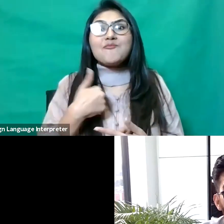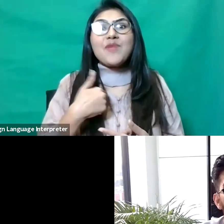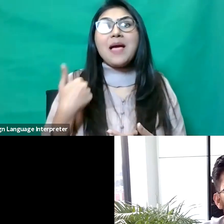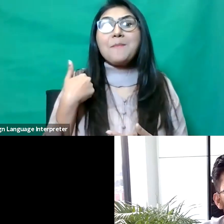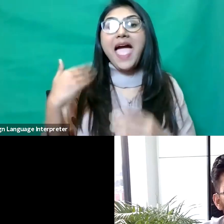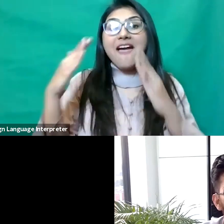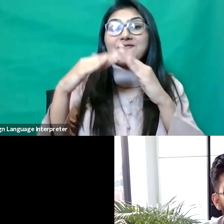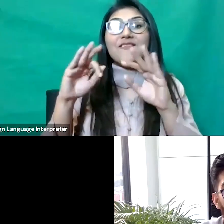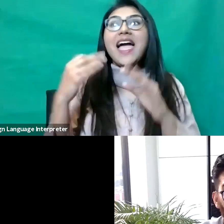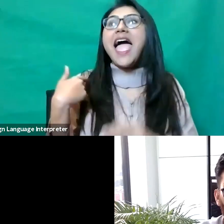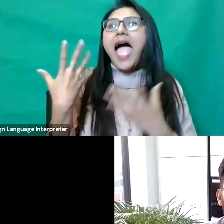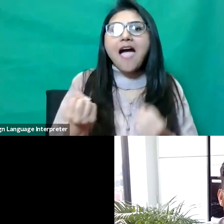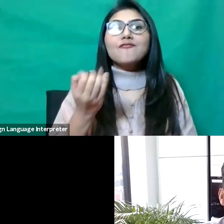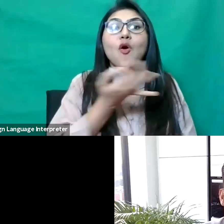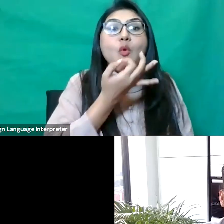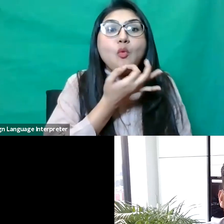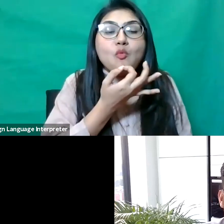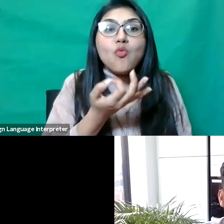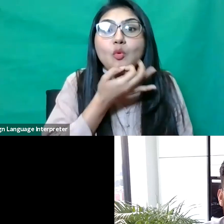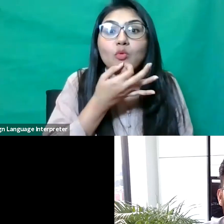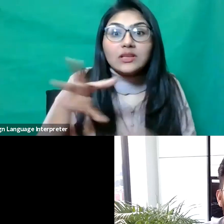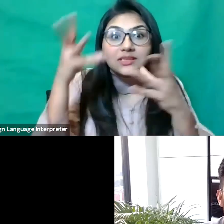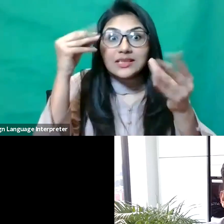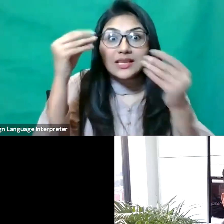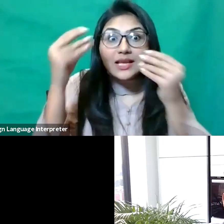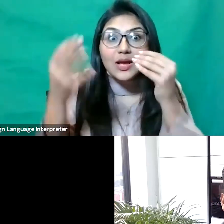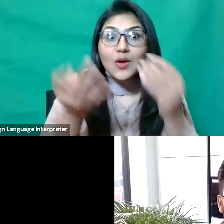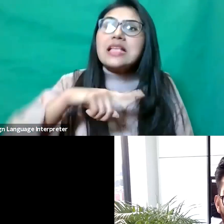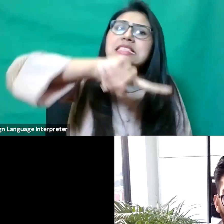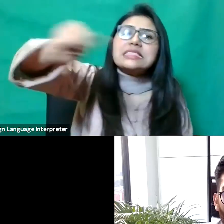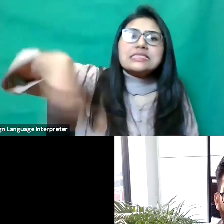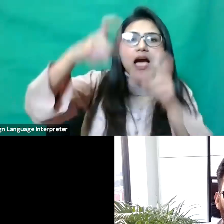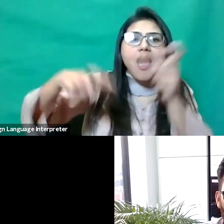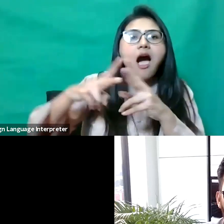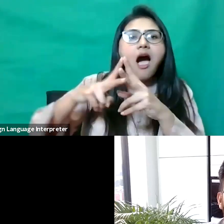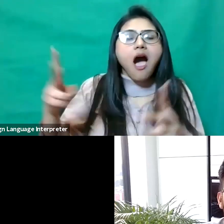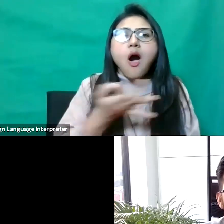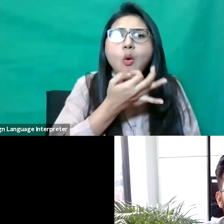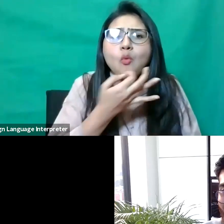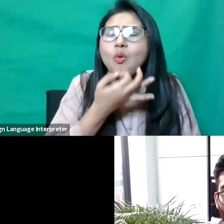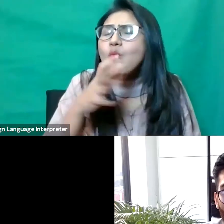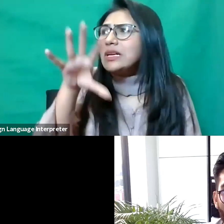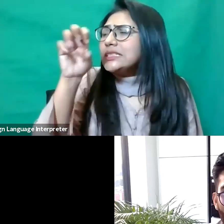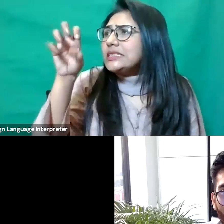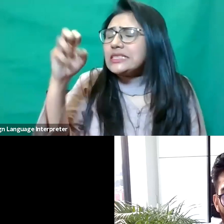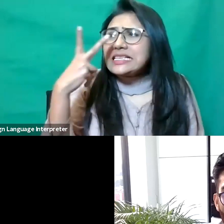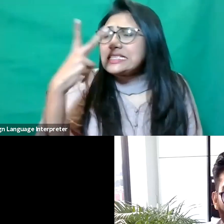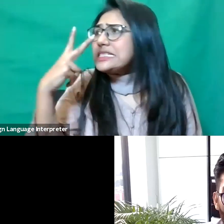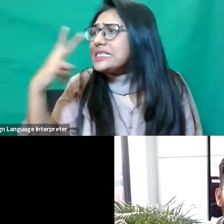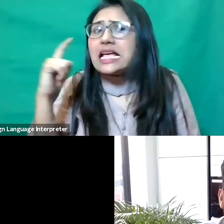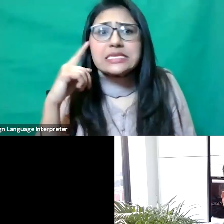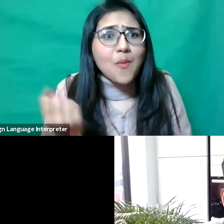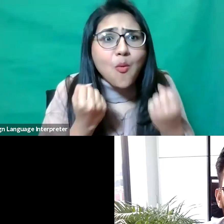Urdu. But everyone was just speaking Urdu, and I just can't able to understand what people are saying. And I keep asking my